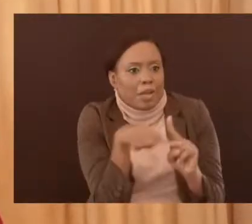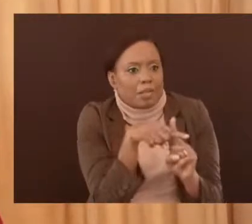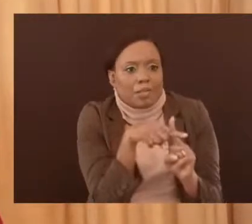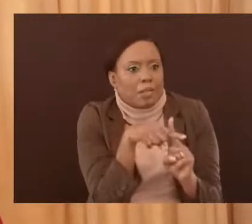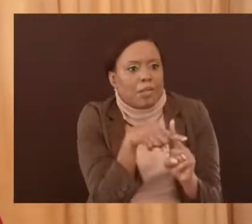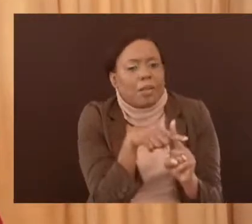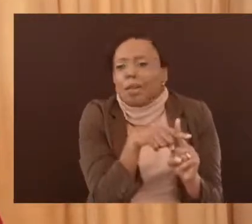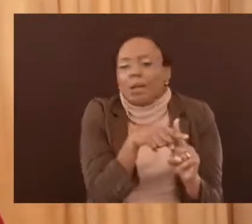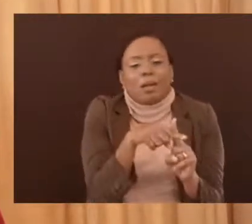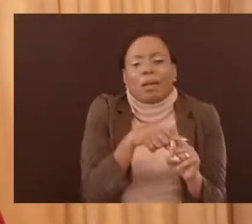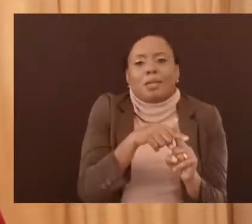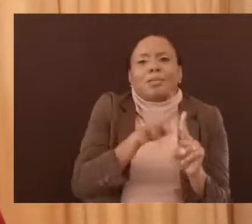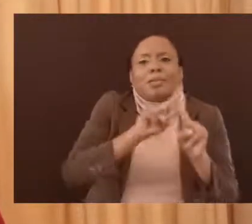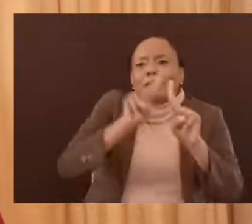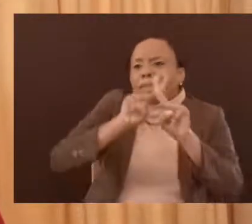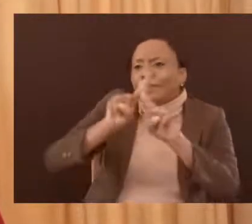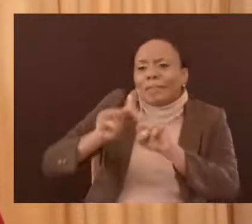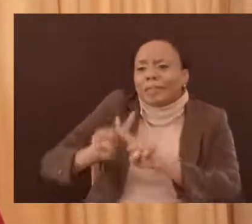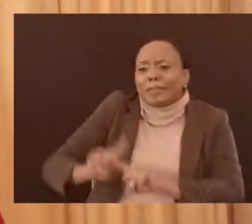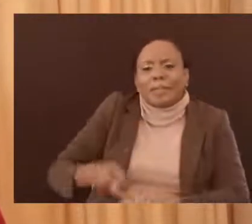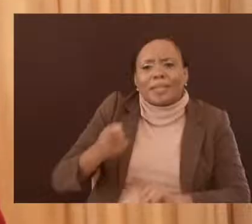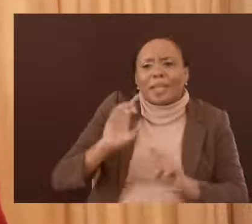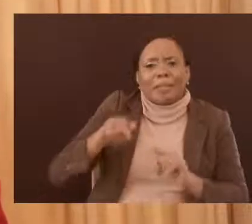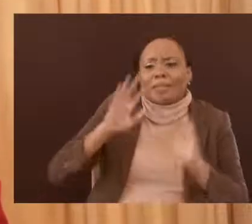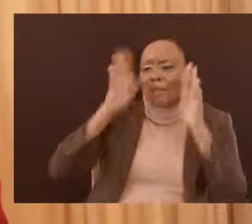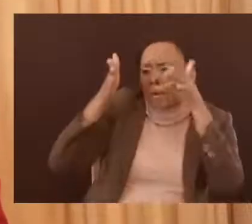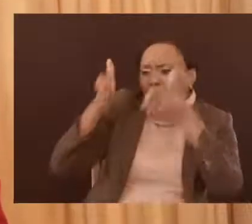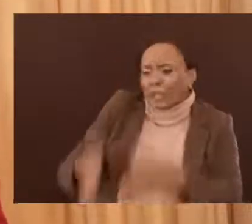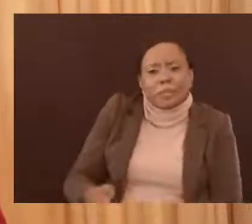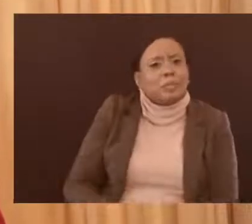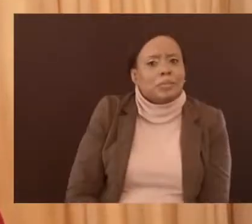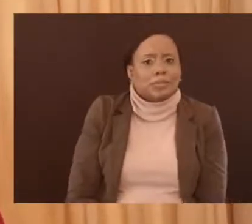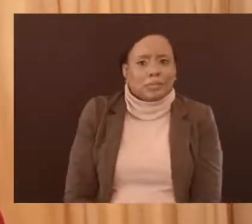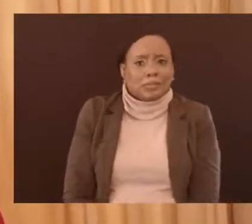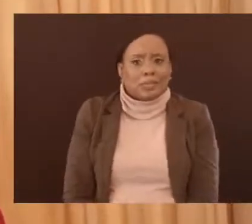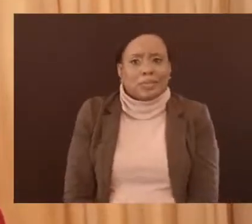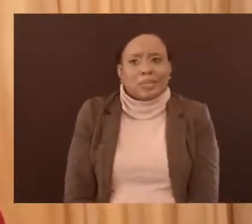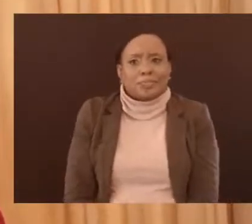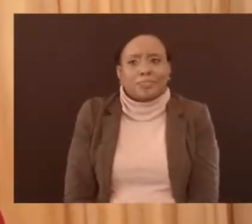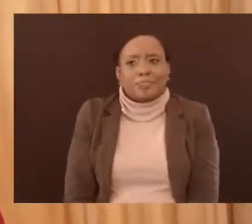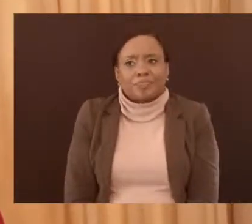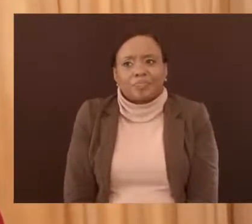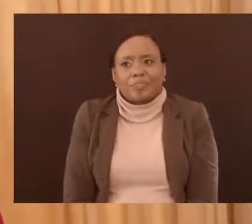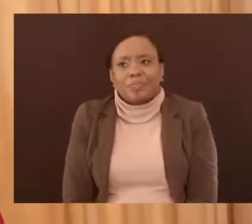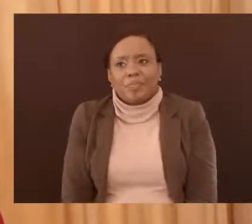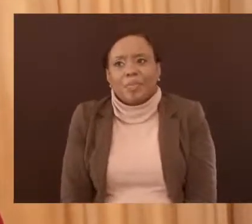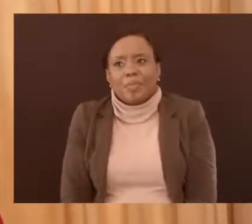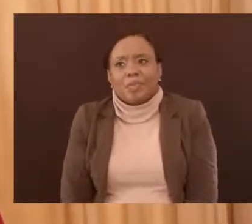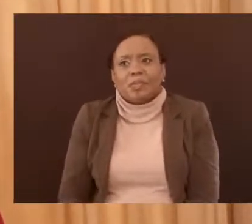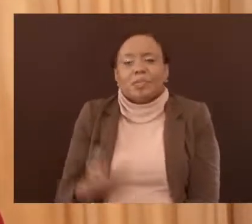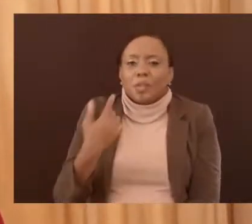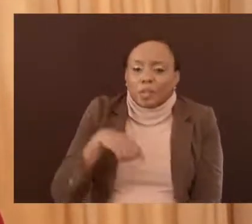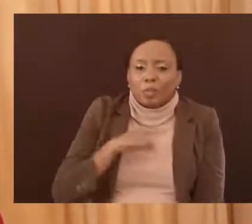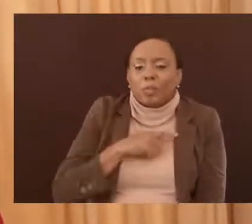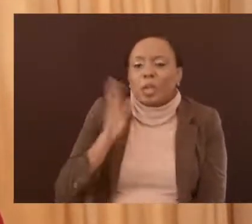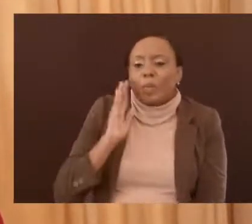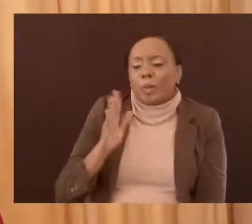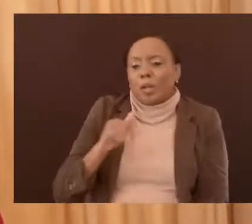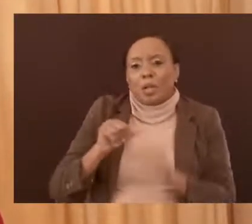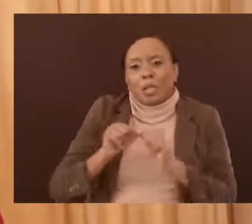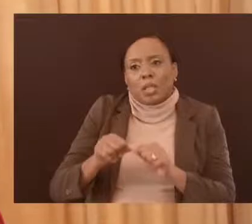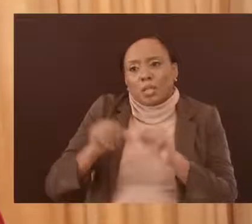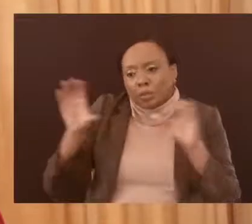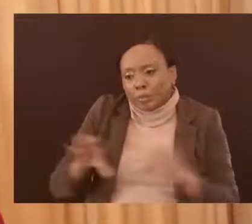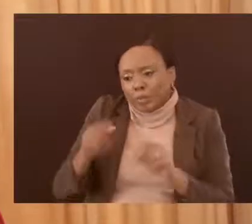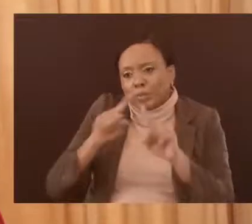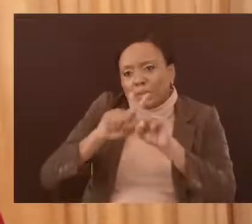moving parts that will bring us closer to that final day in a sense of judgment as it relates to the common entrance